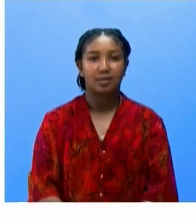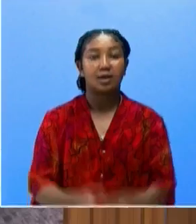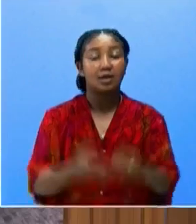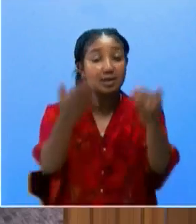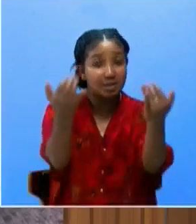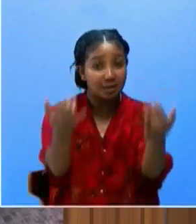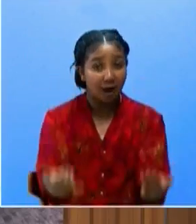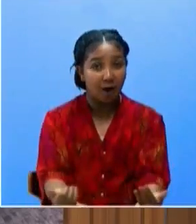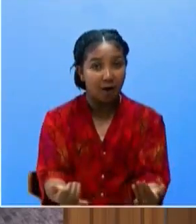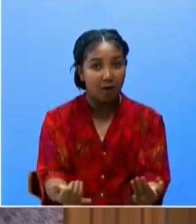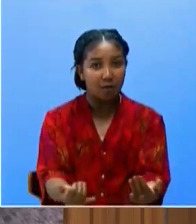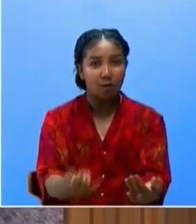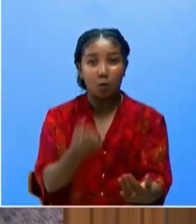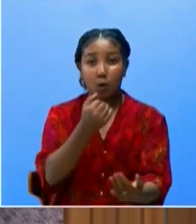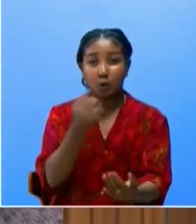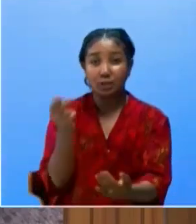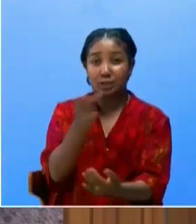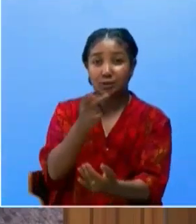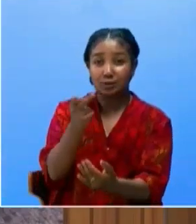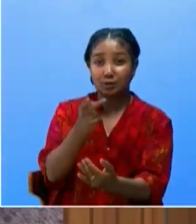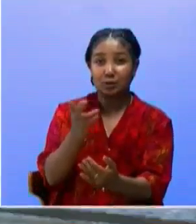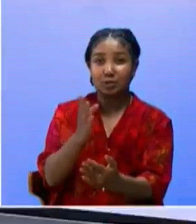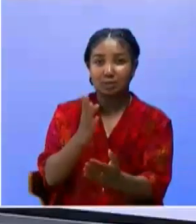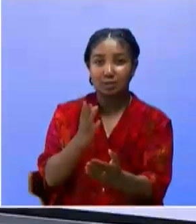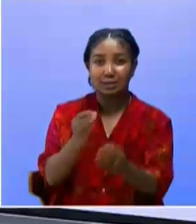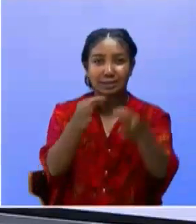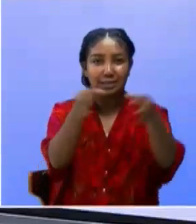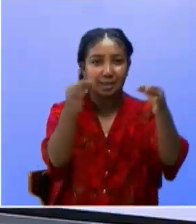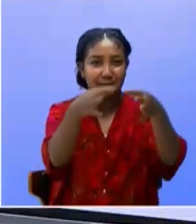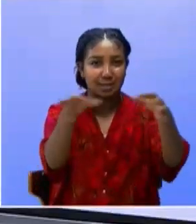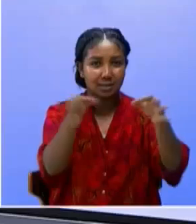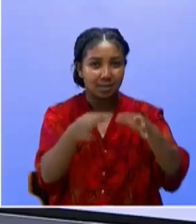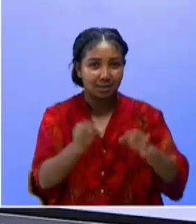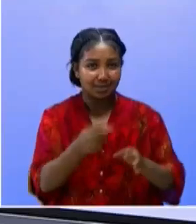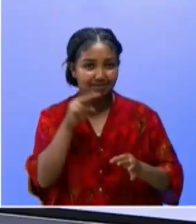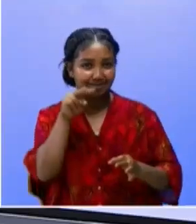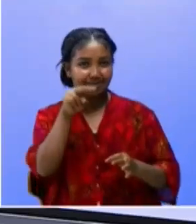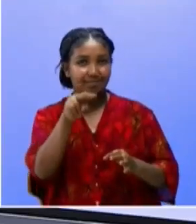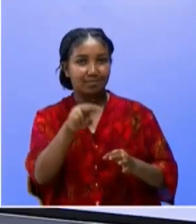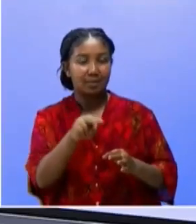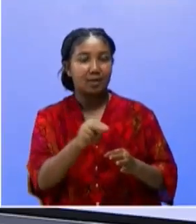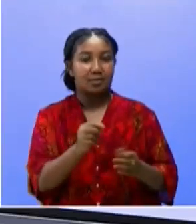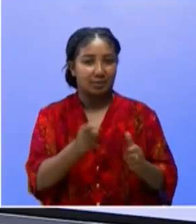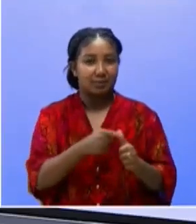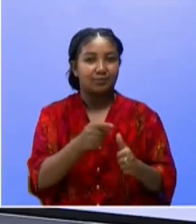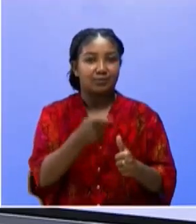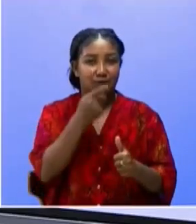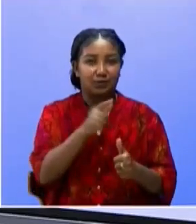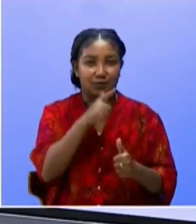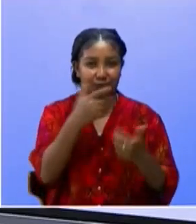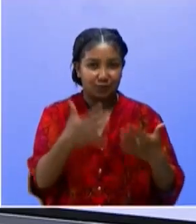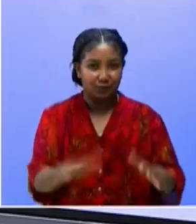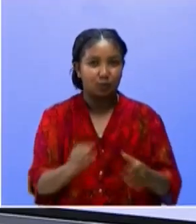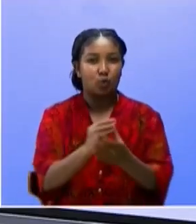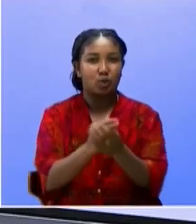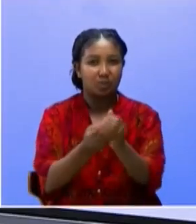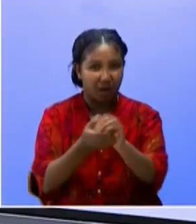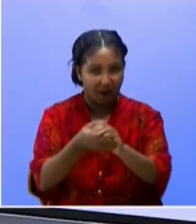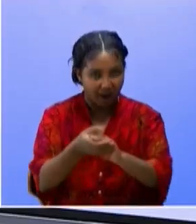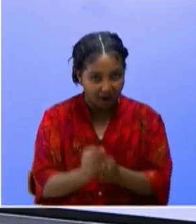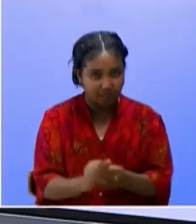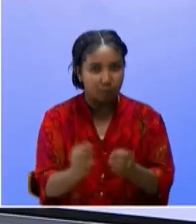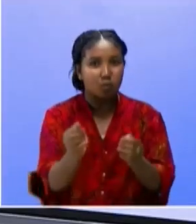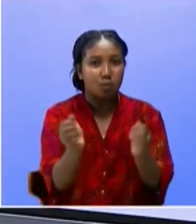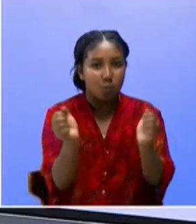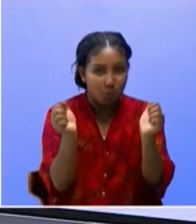Now, when we see this pair of sentences or phrases, ate my lunch and washed my hand,